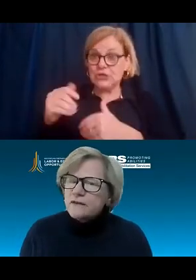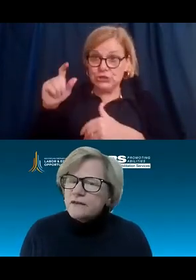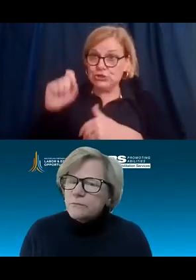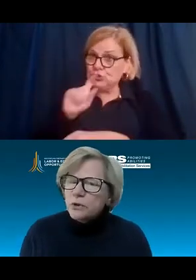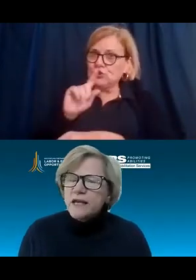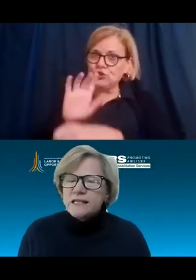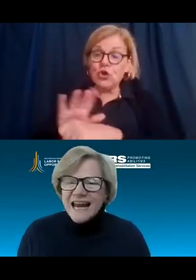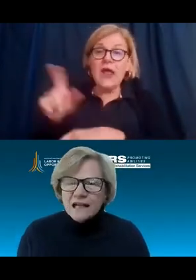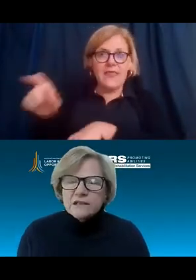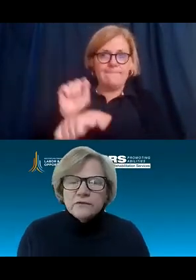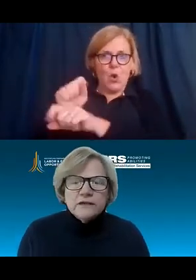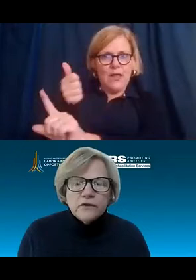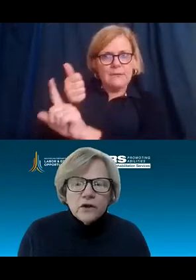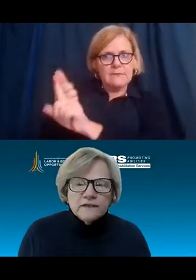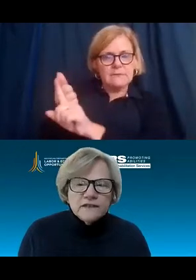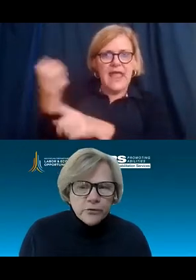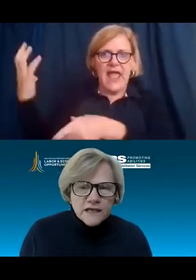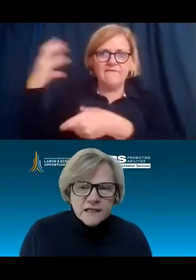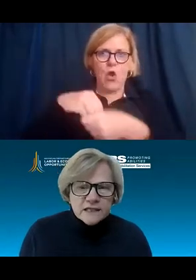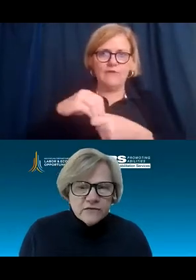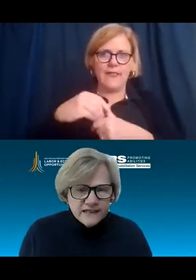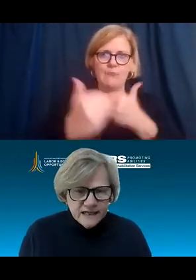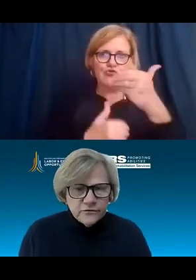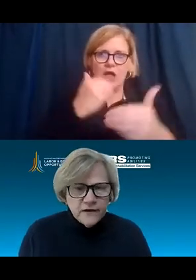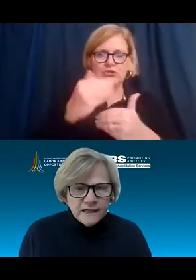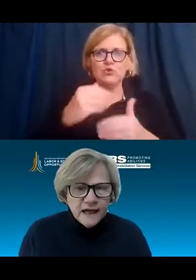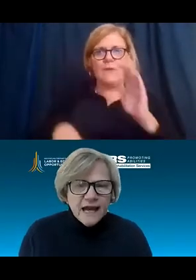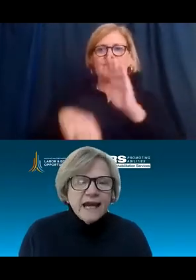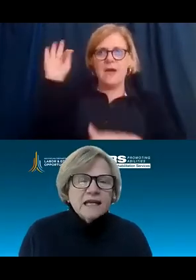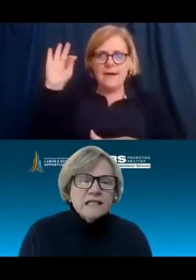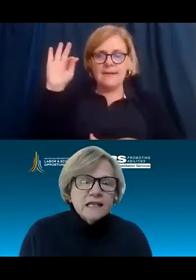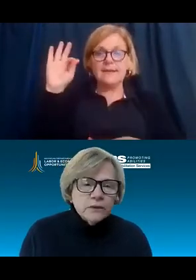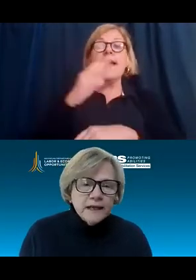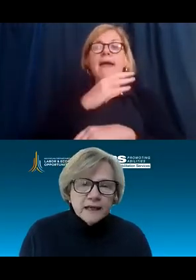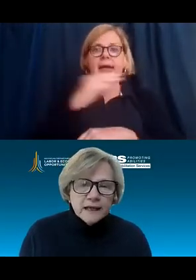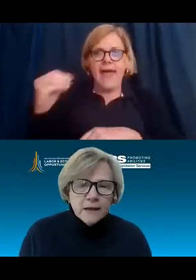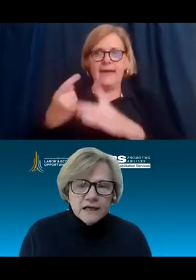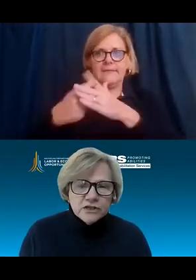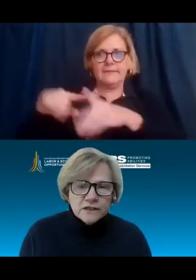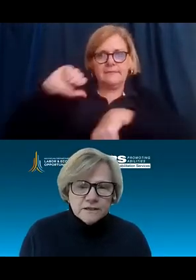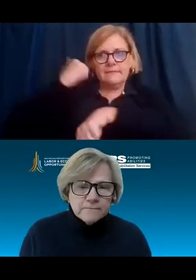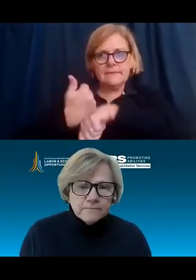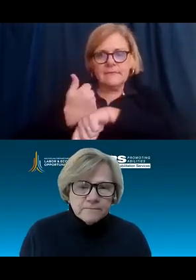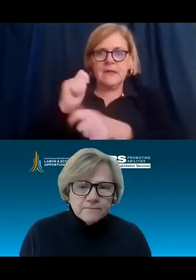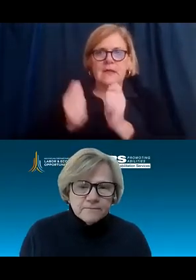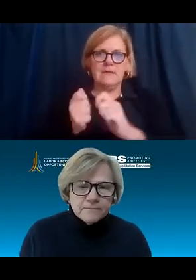assure that the employee is actively involved in the process of identifying and implementing